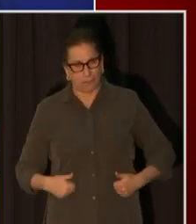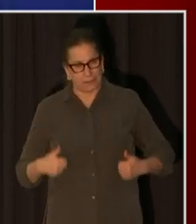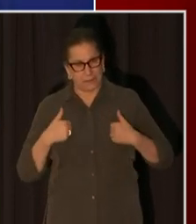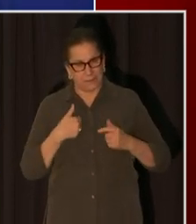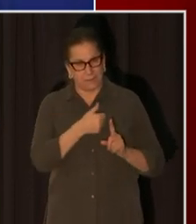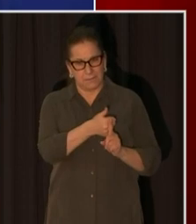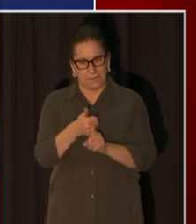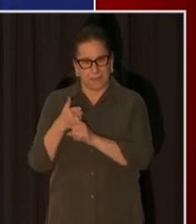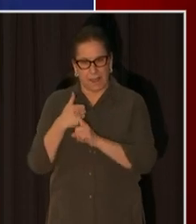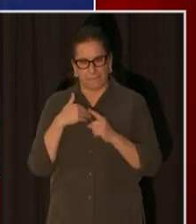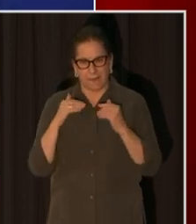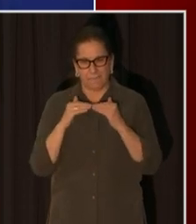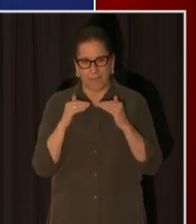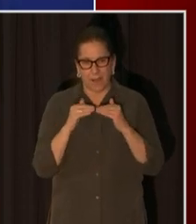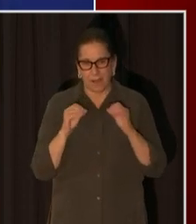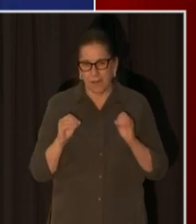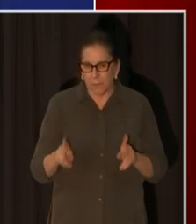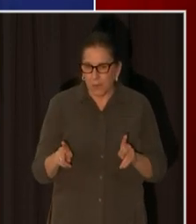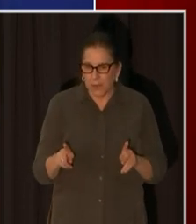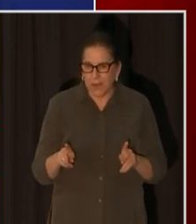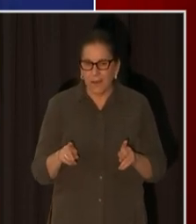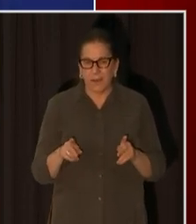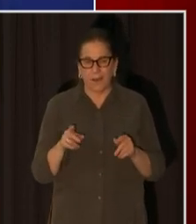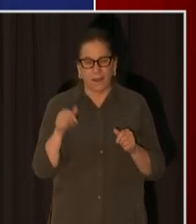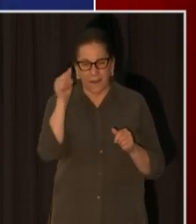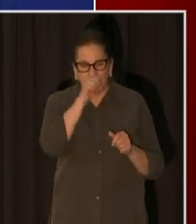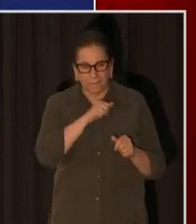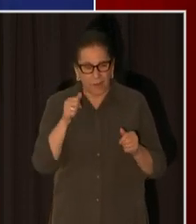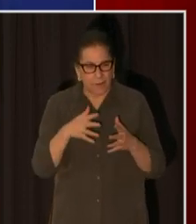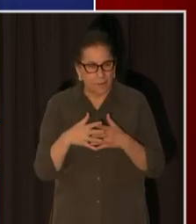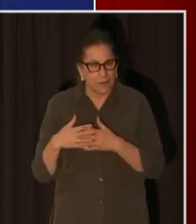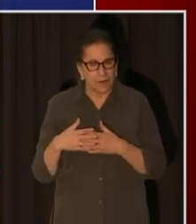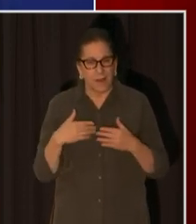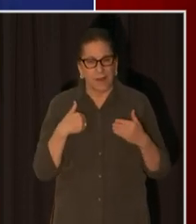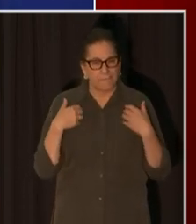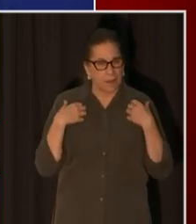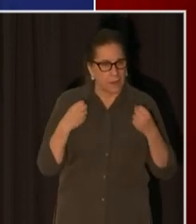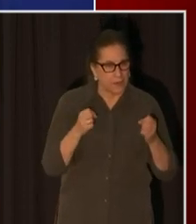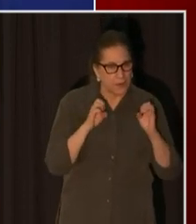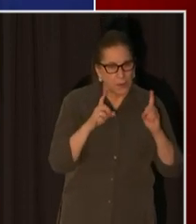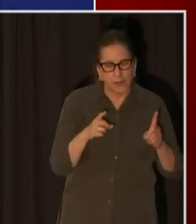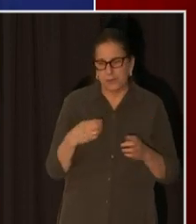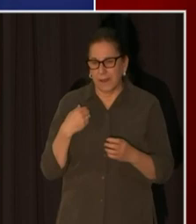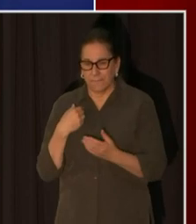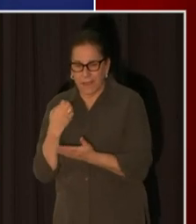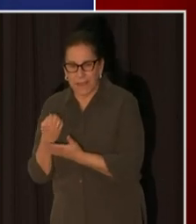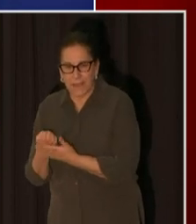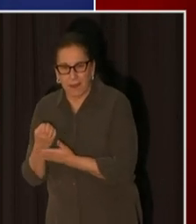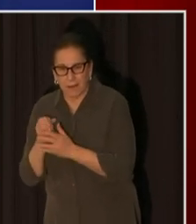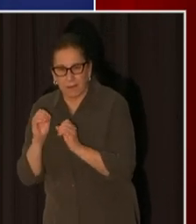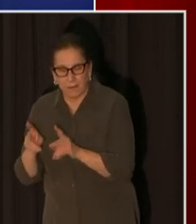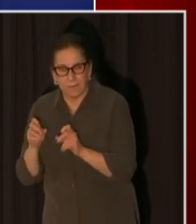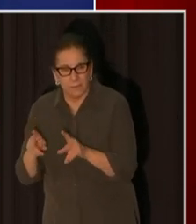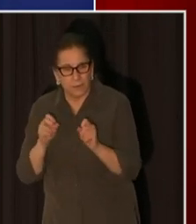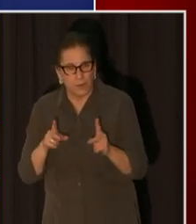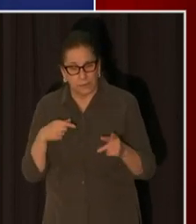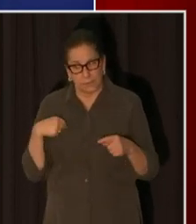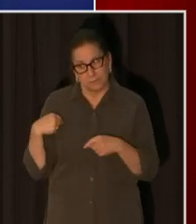reason. And so just to give you a little bit of background, the Mayor's Office on African American